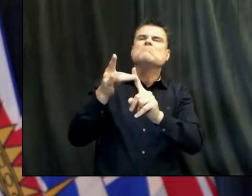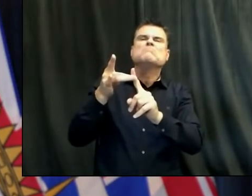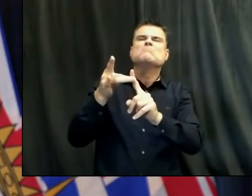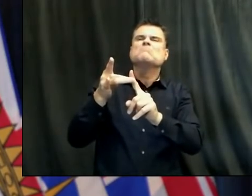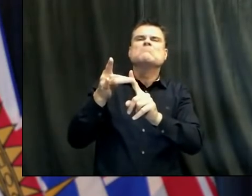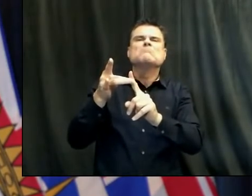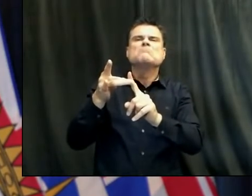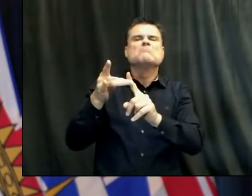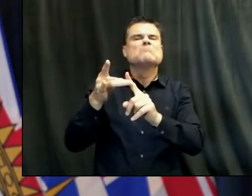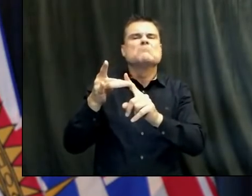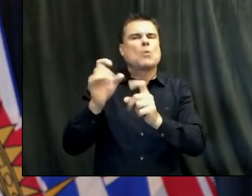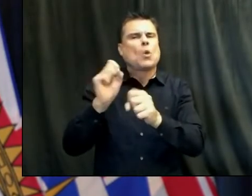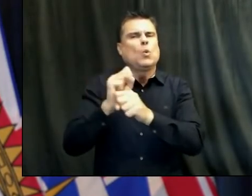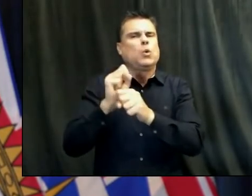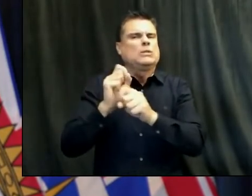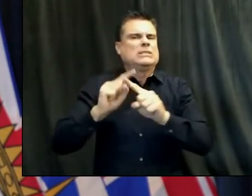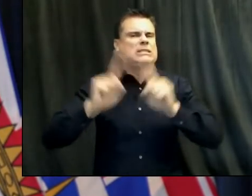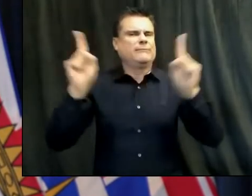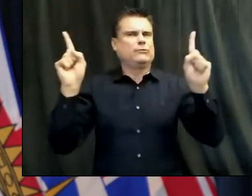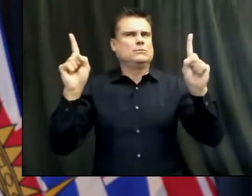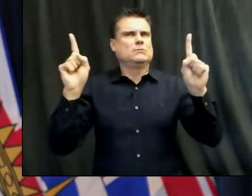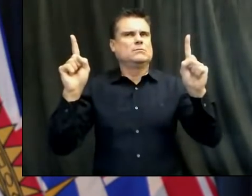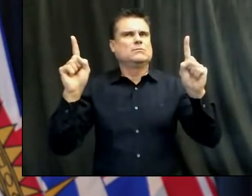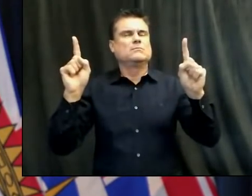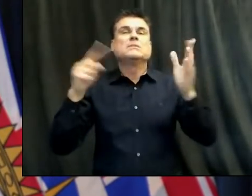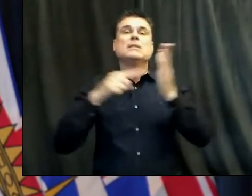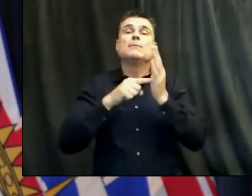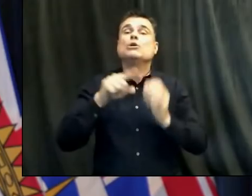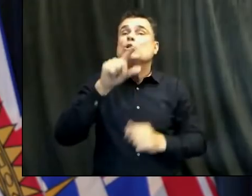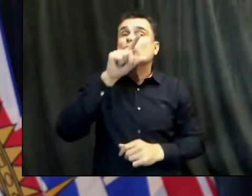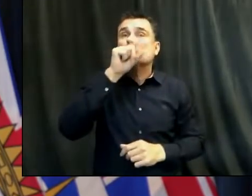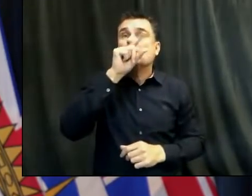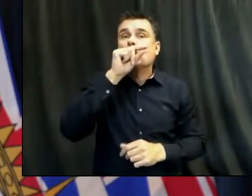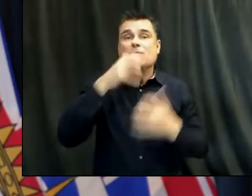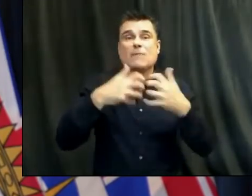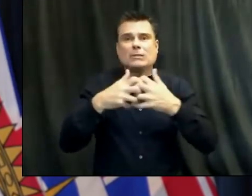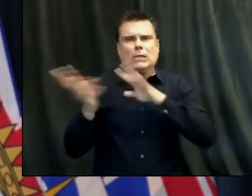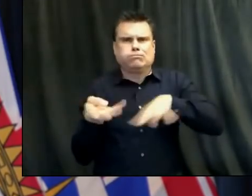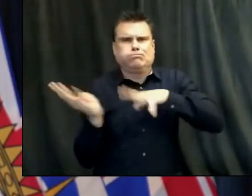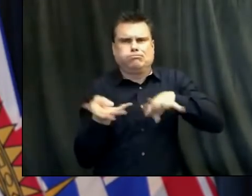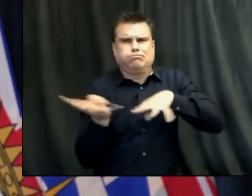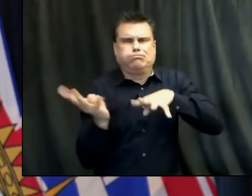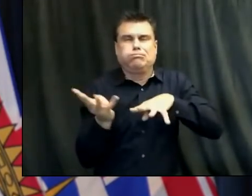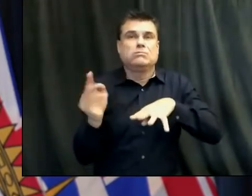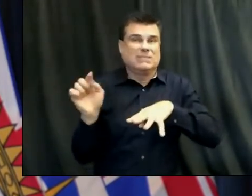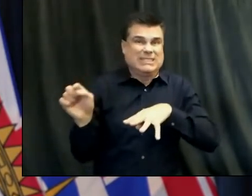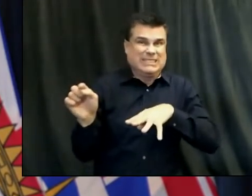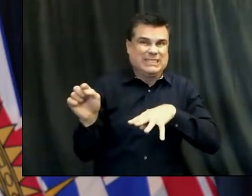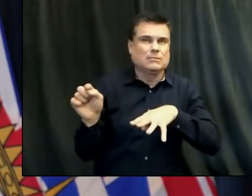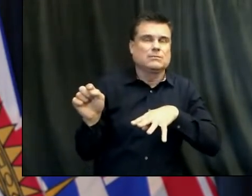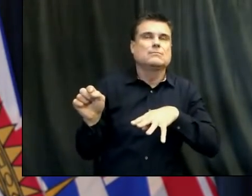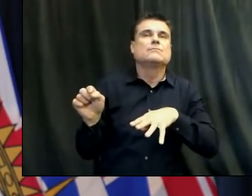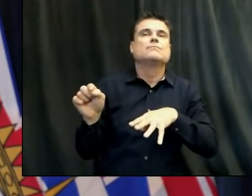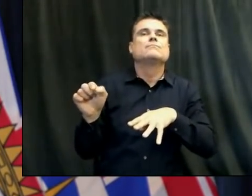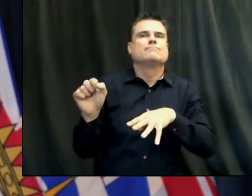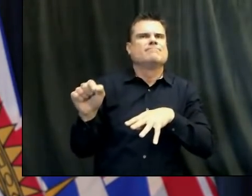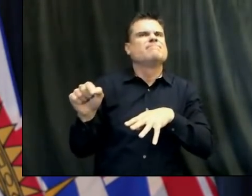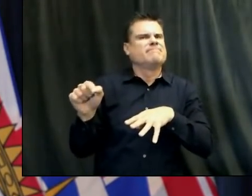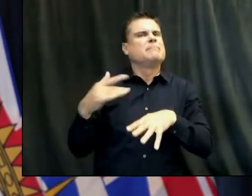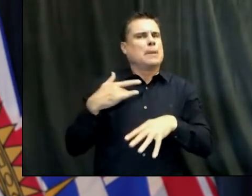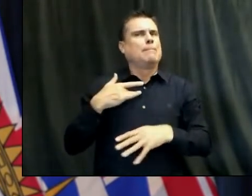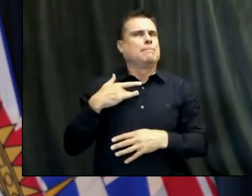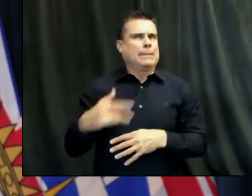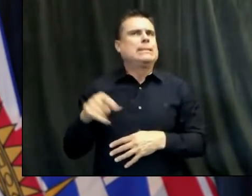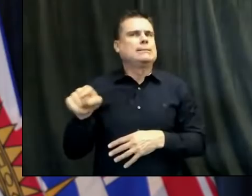seen clusters of cases in workplaces that range from car dealerships, construction